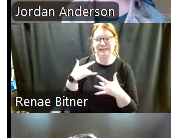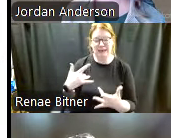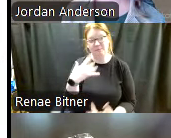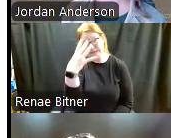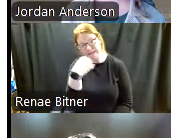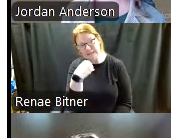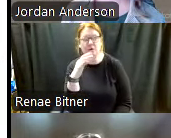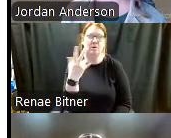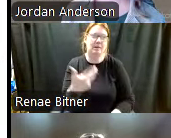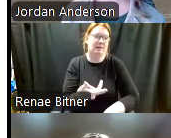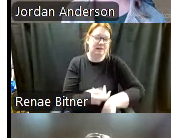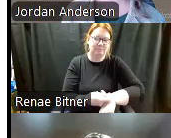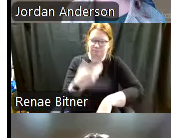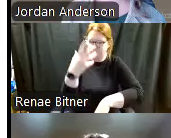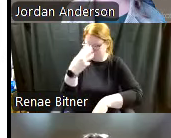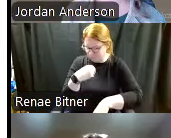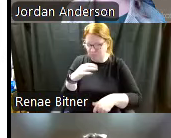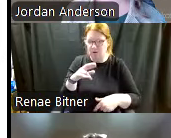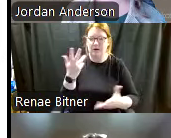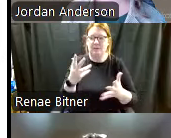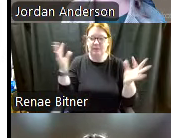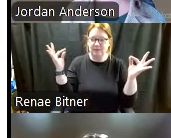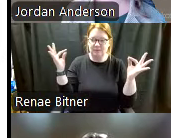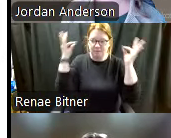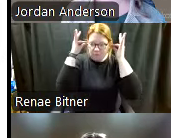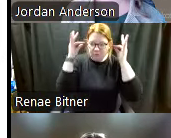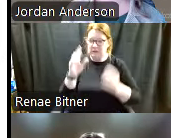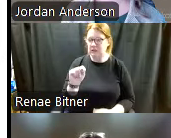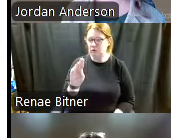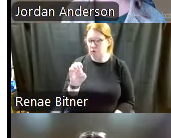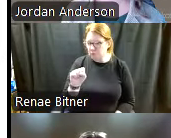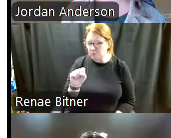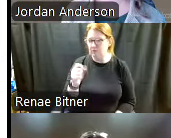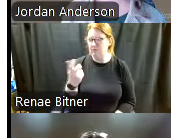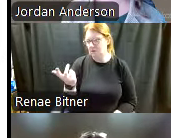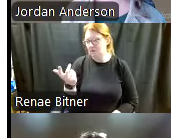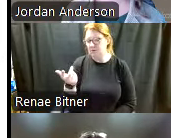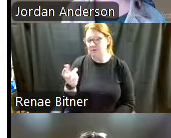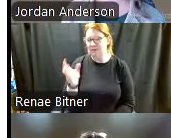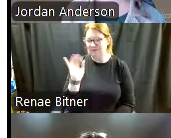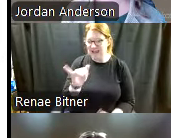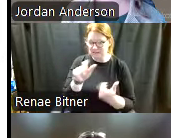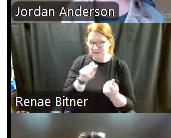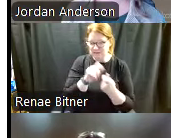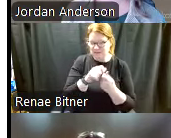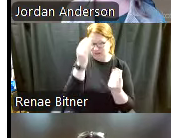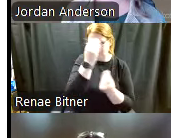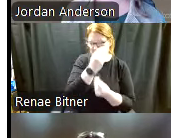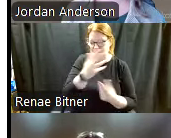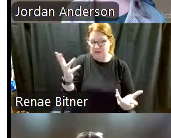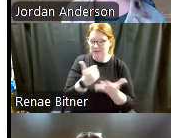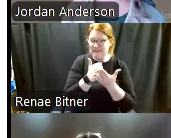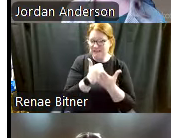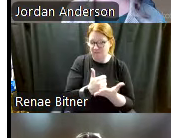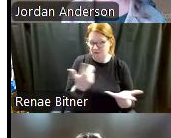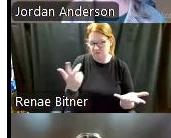be sedated, or they might have it done when they're getting tubes. Just all of that specific information is helpful for parents to get an idea of